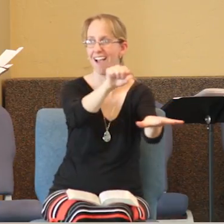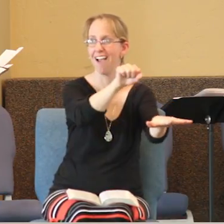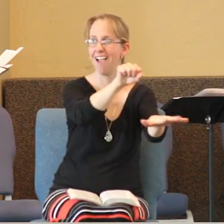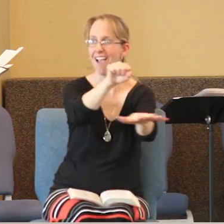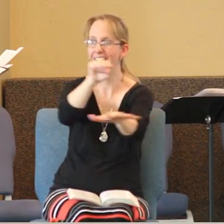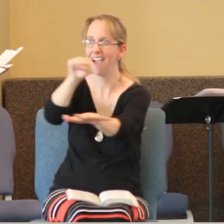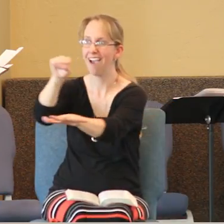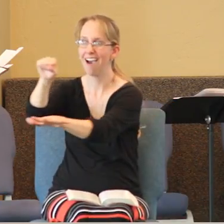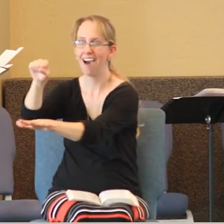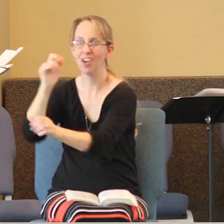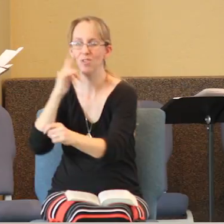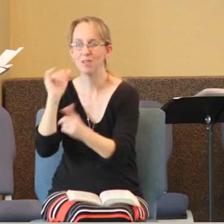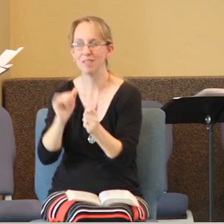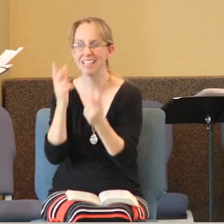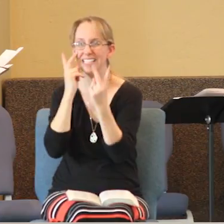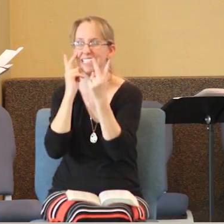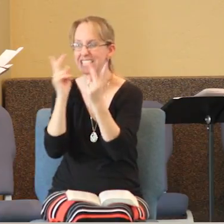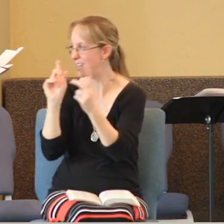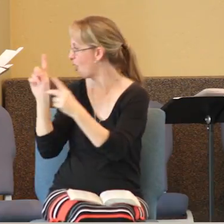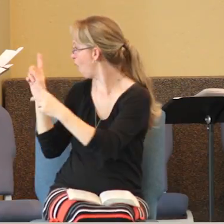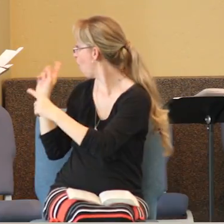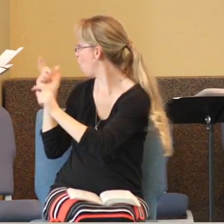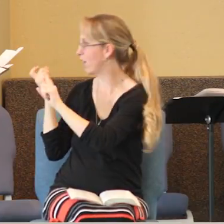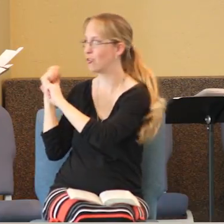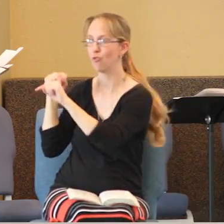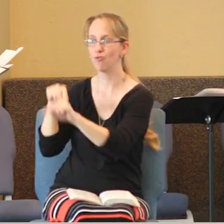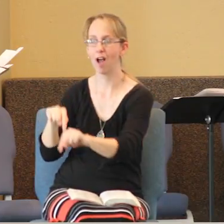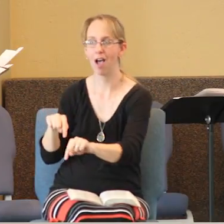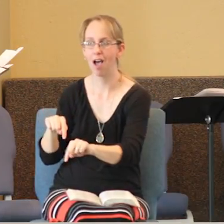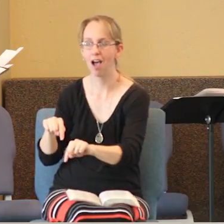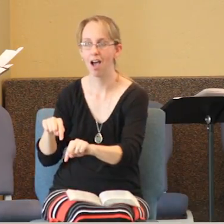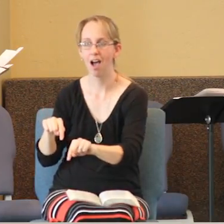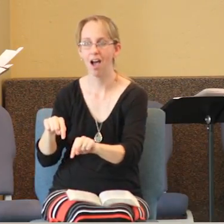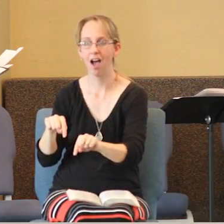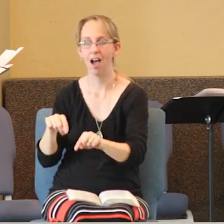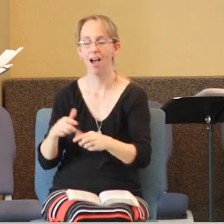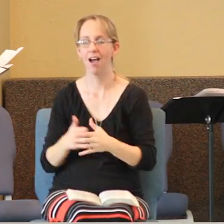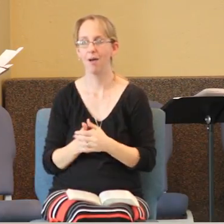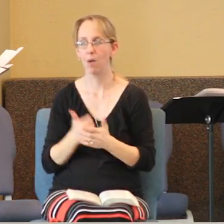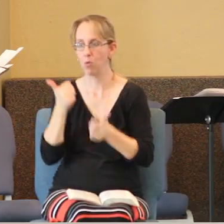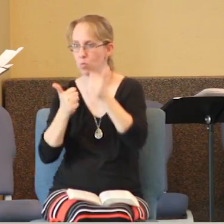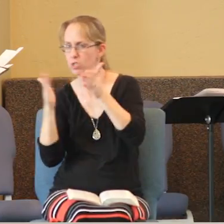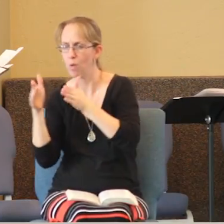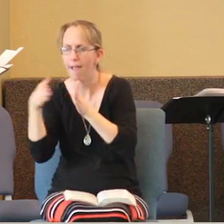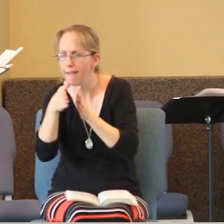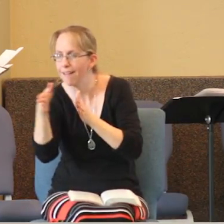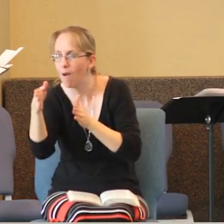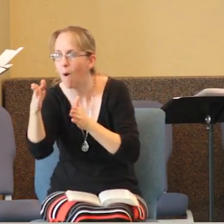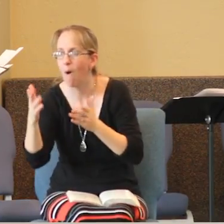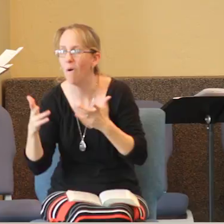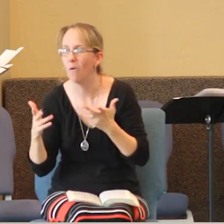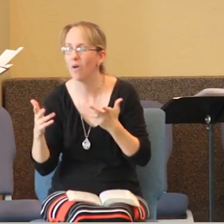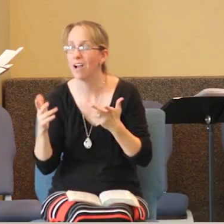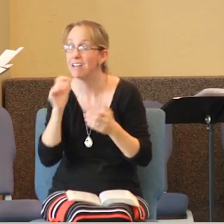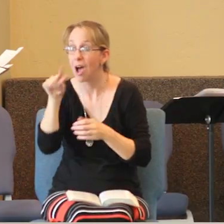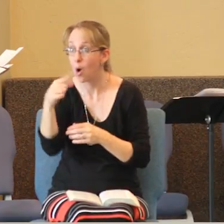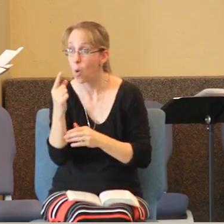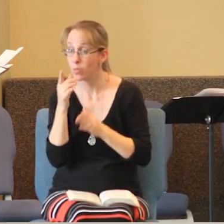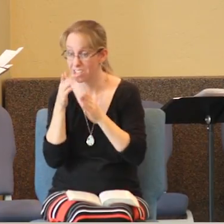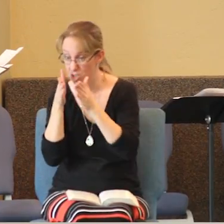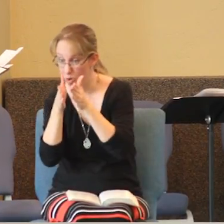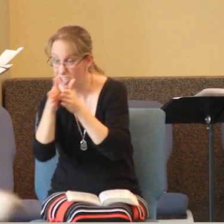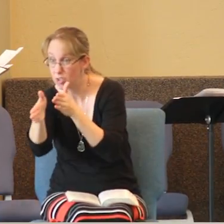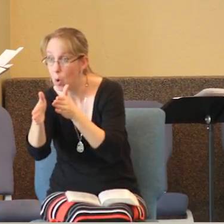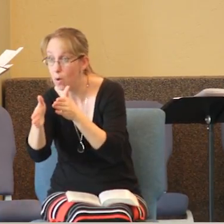you, and you'd be able to see the direction you came from and the direction you're going. but not only